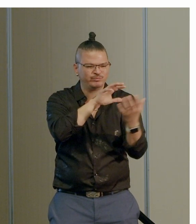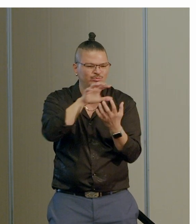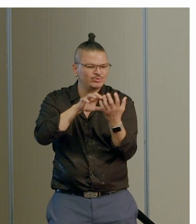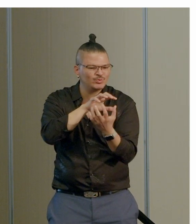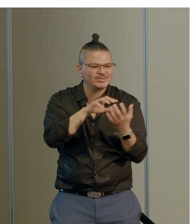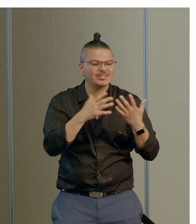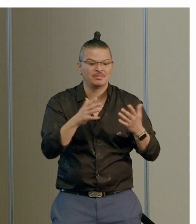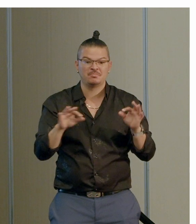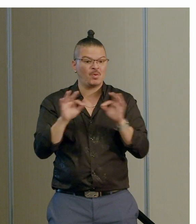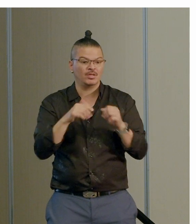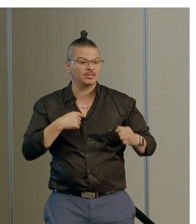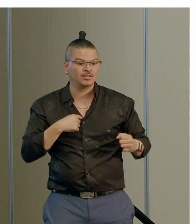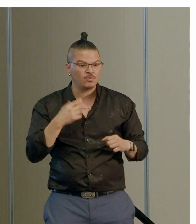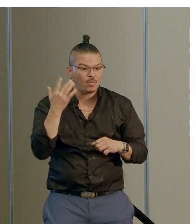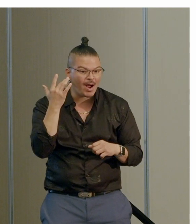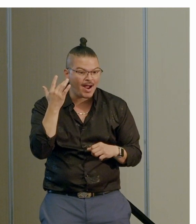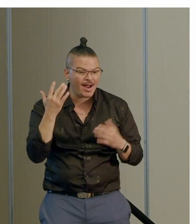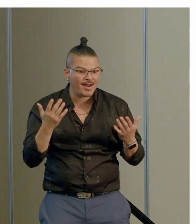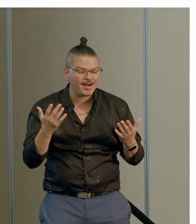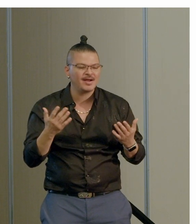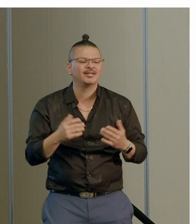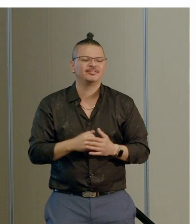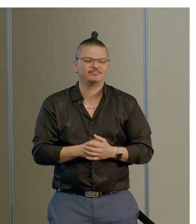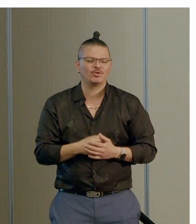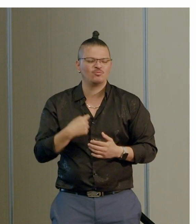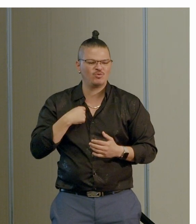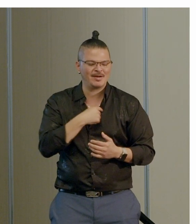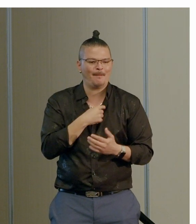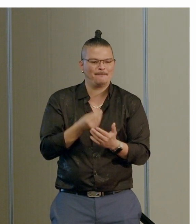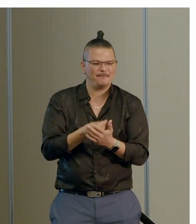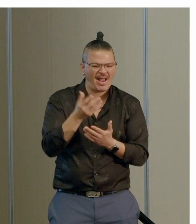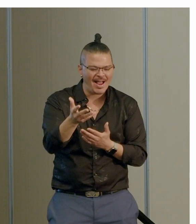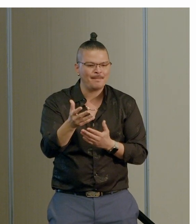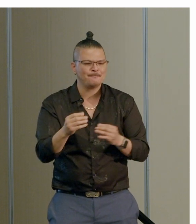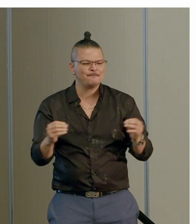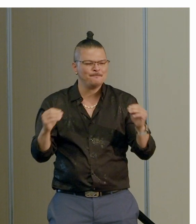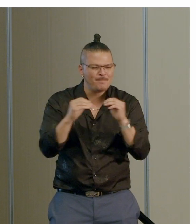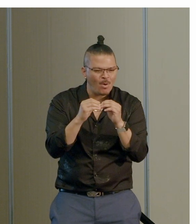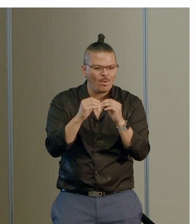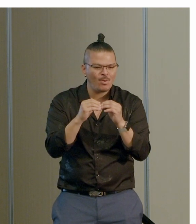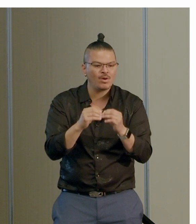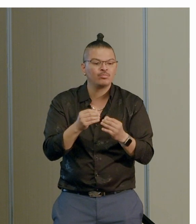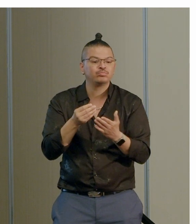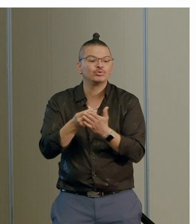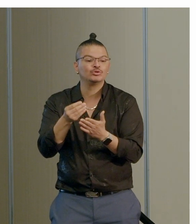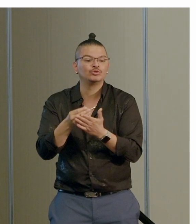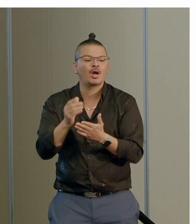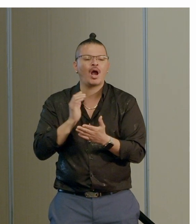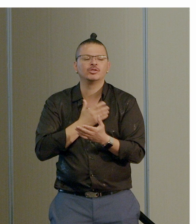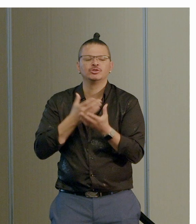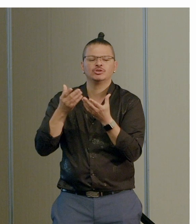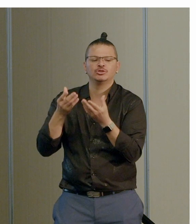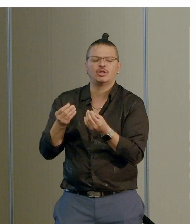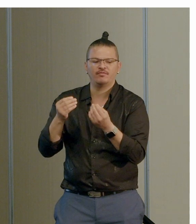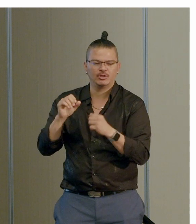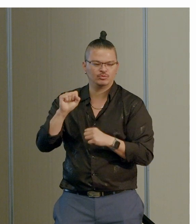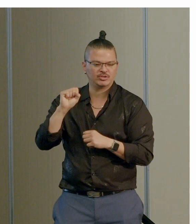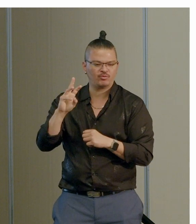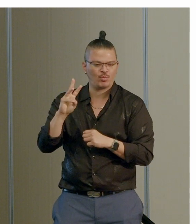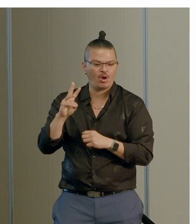to everybody? We buy much more COTS, commercial off-the-shelf software,